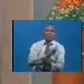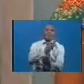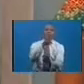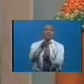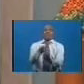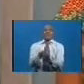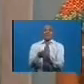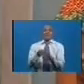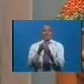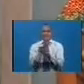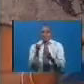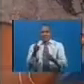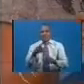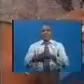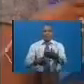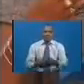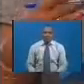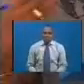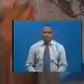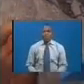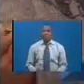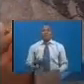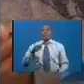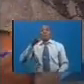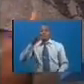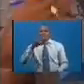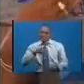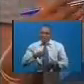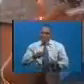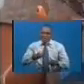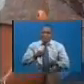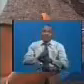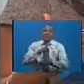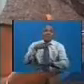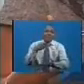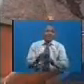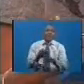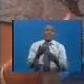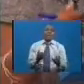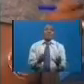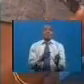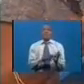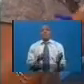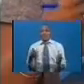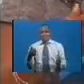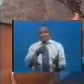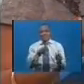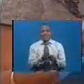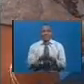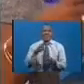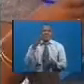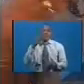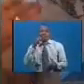participate in the democratic process. While women are making efforts, it is now the turn of the media to see